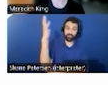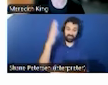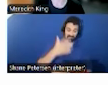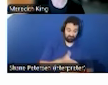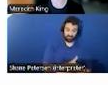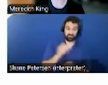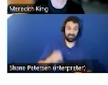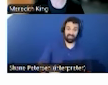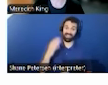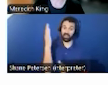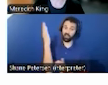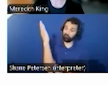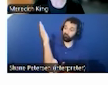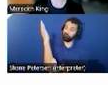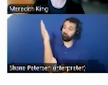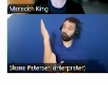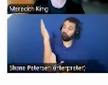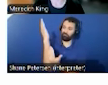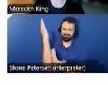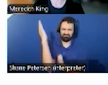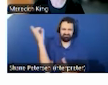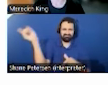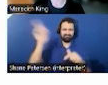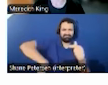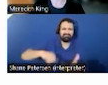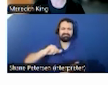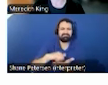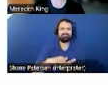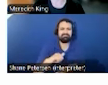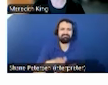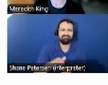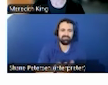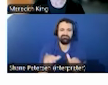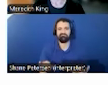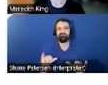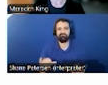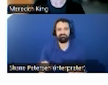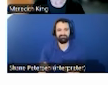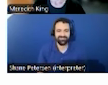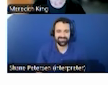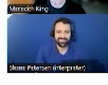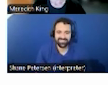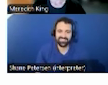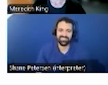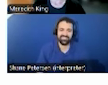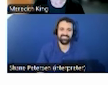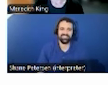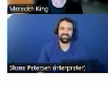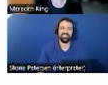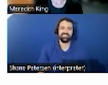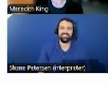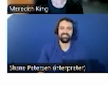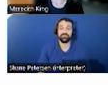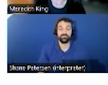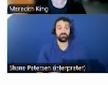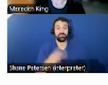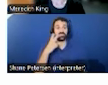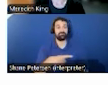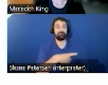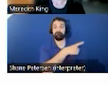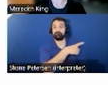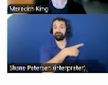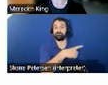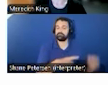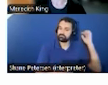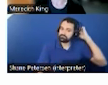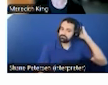couldn't show mastery in some other way, assuming that that fish is male. So here I have an image. It's